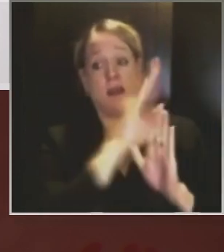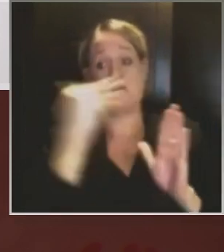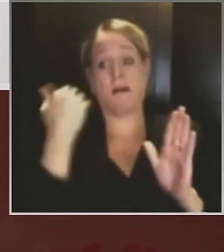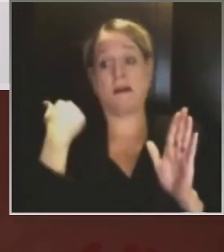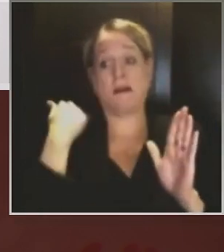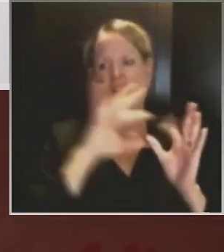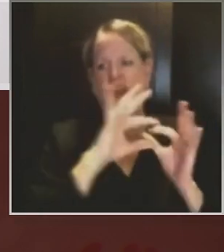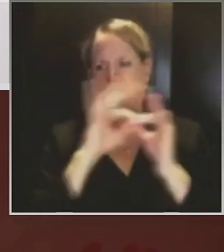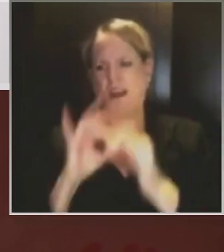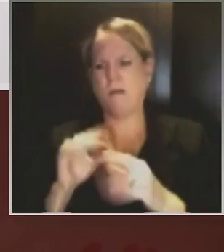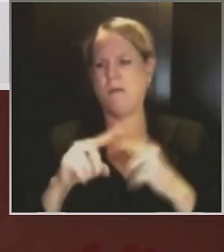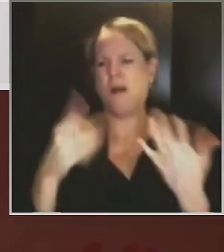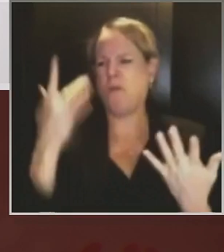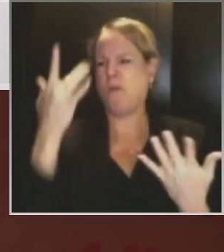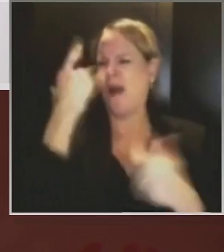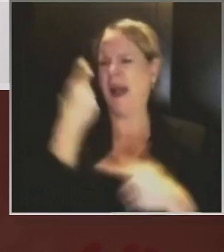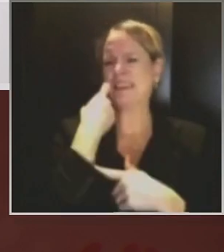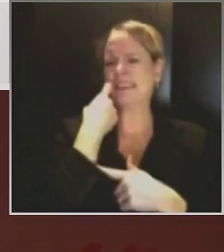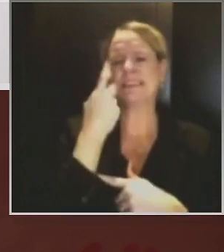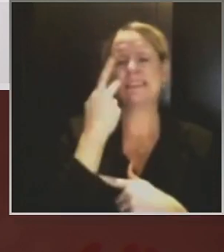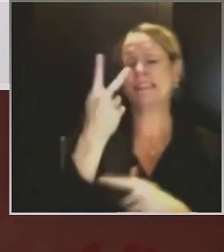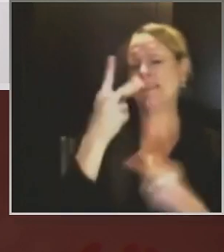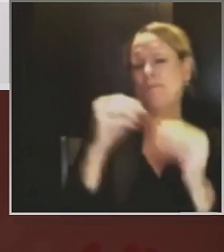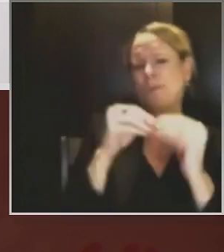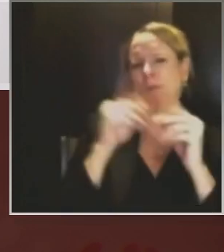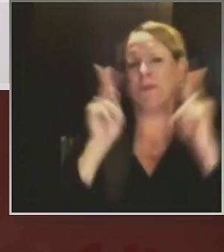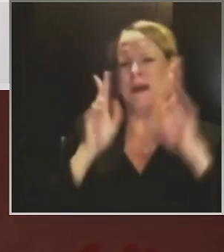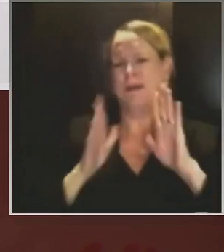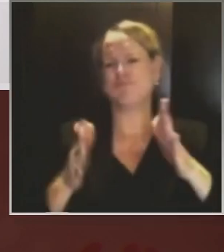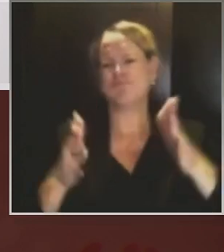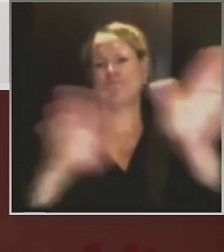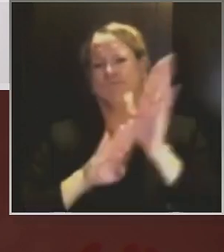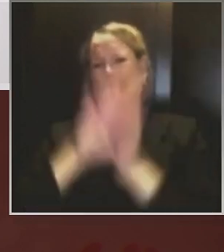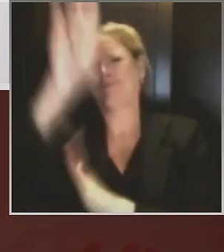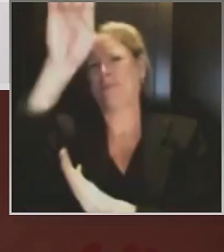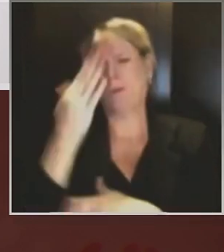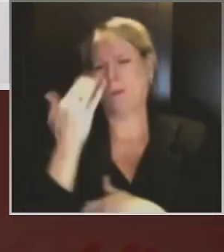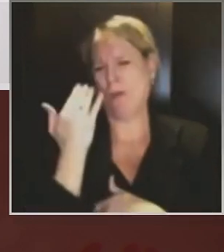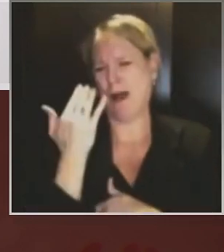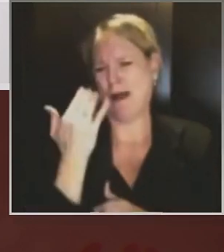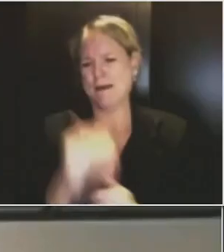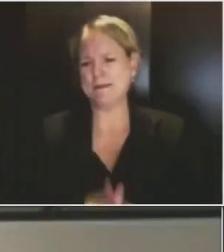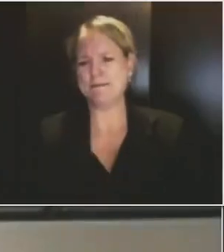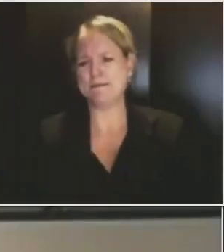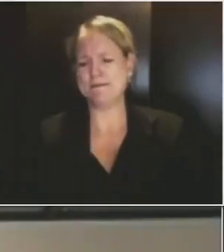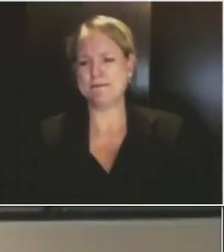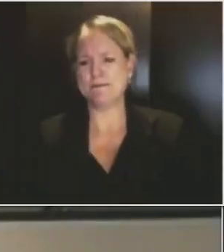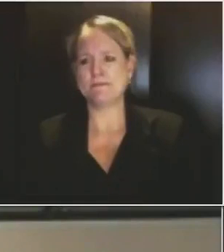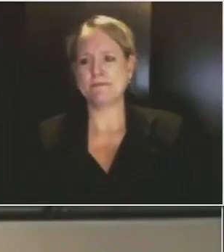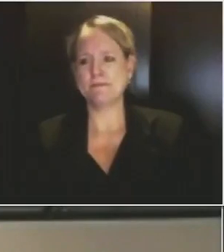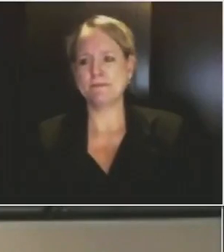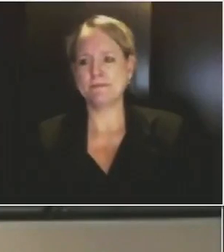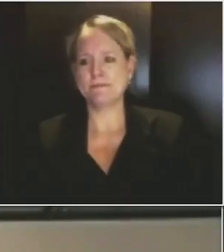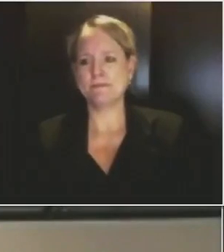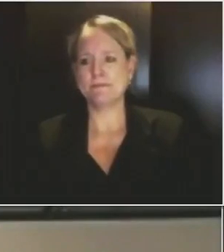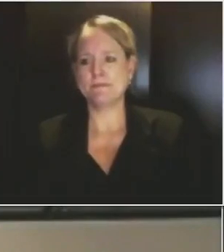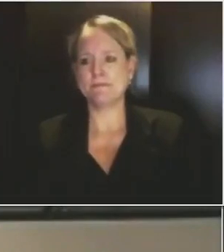looking at those two things separately and understanding that there's a lag between people becoming diagnosed and when they